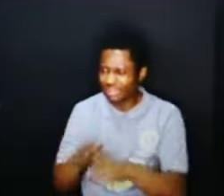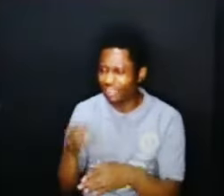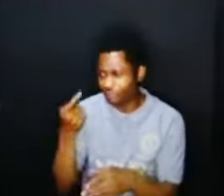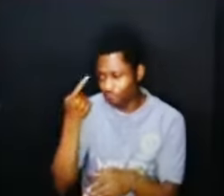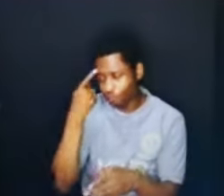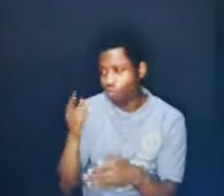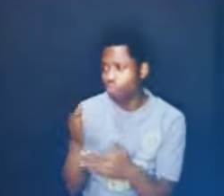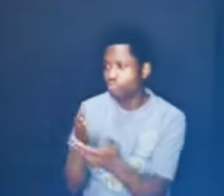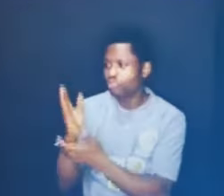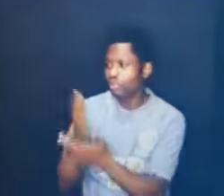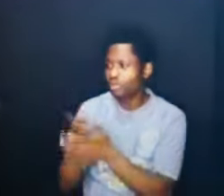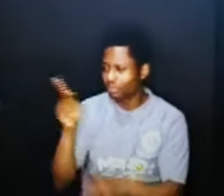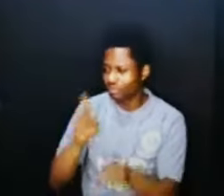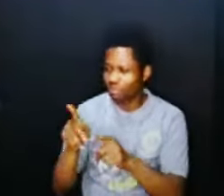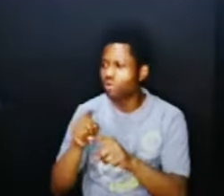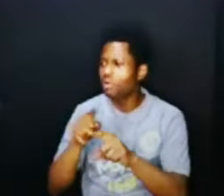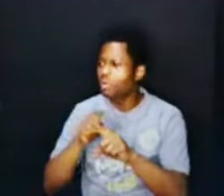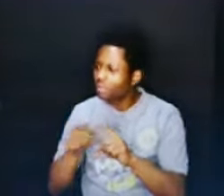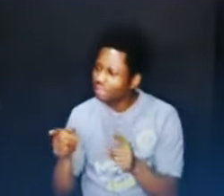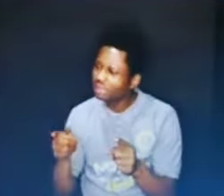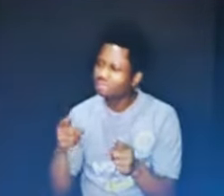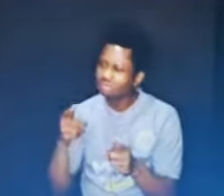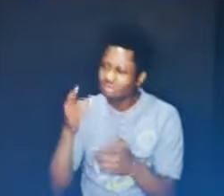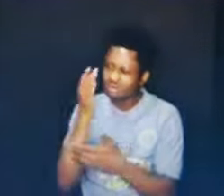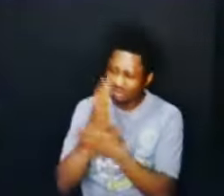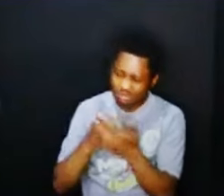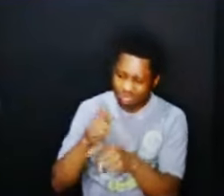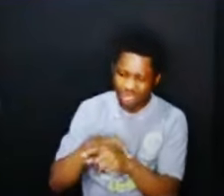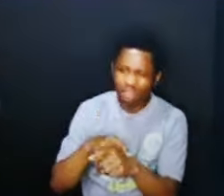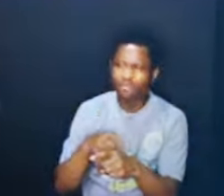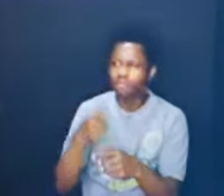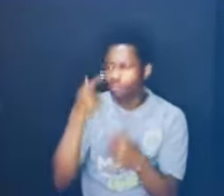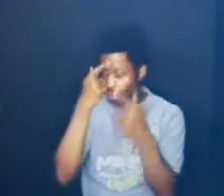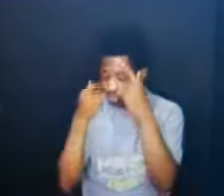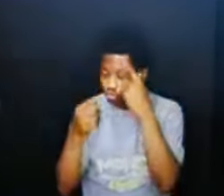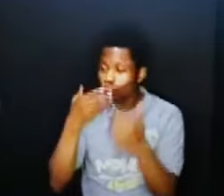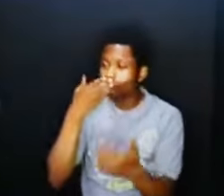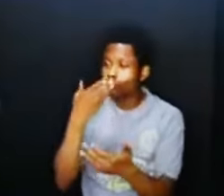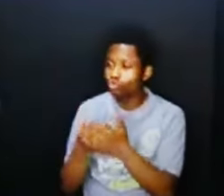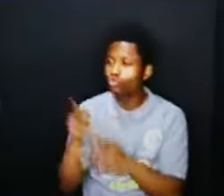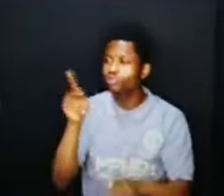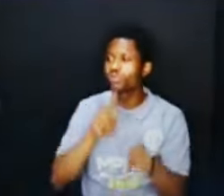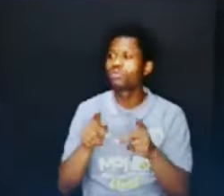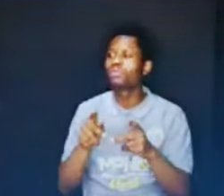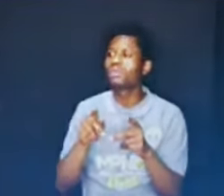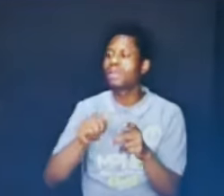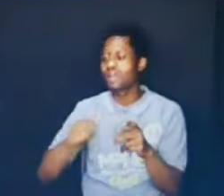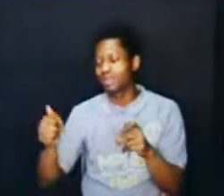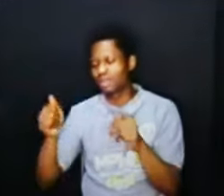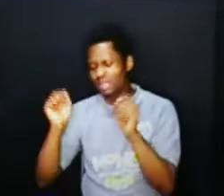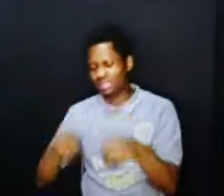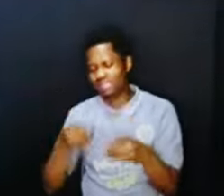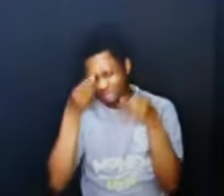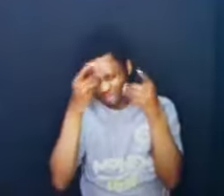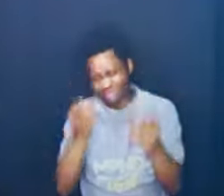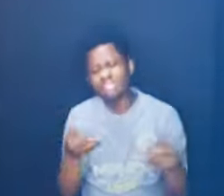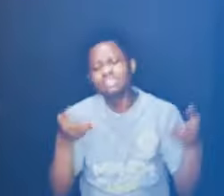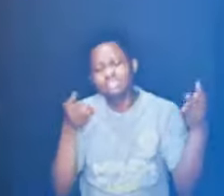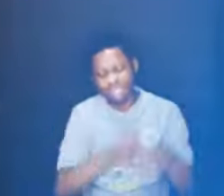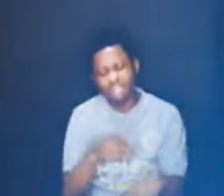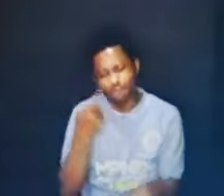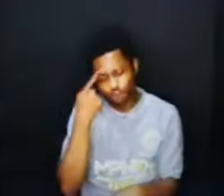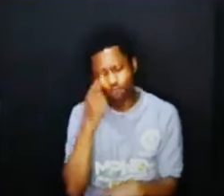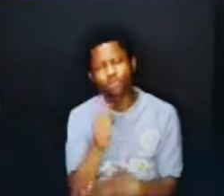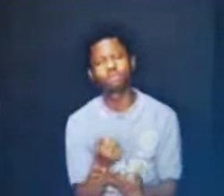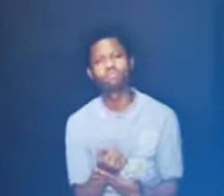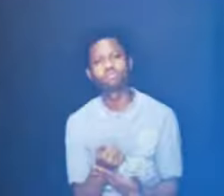die. Na ebeye den na se obi betumi ewu amo nipa tini empo na se oye nipa